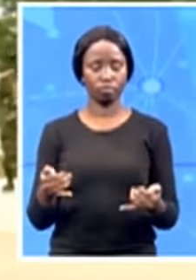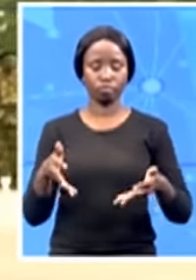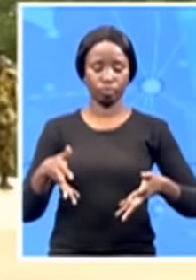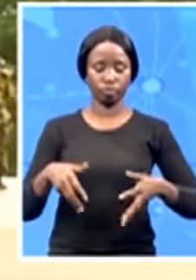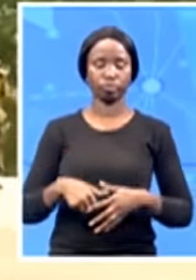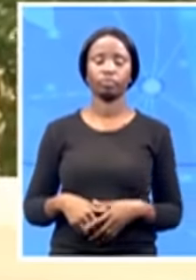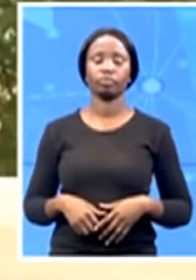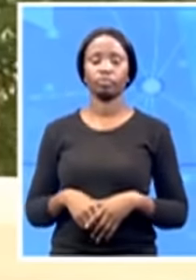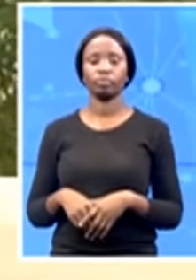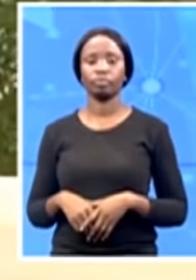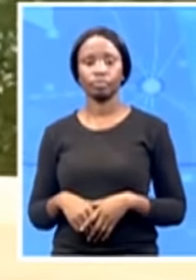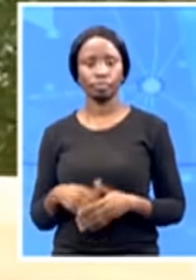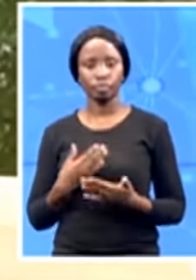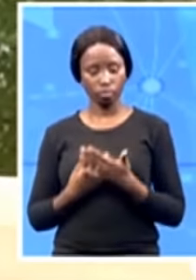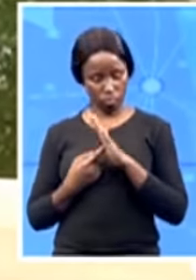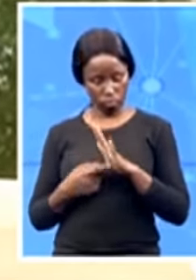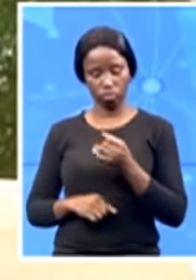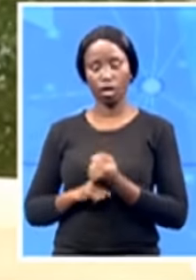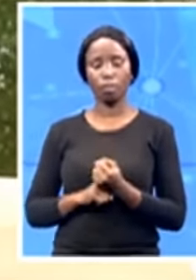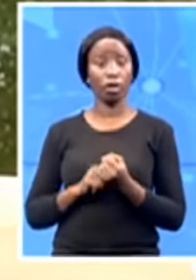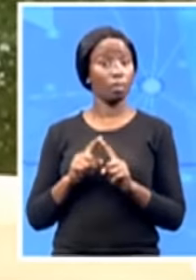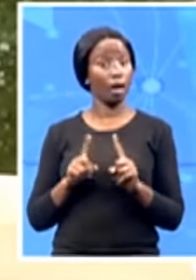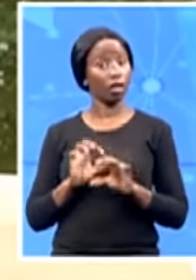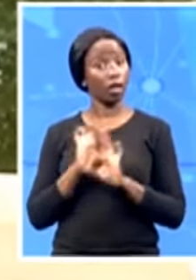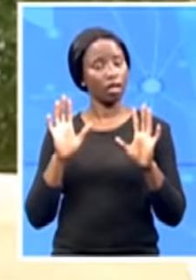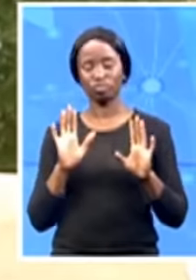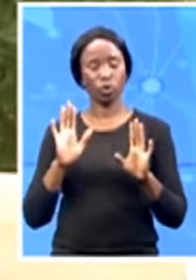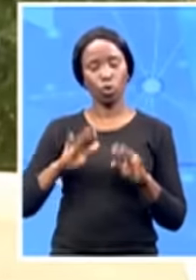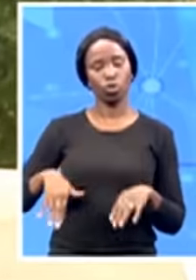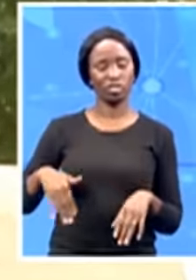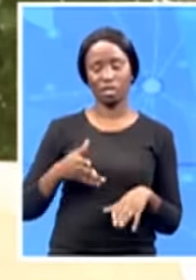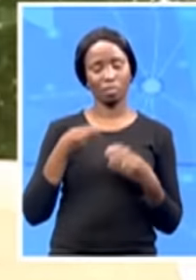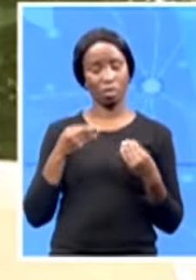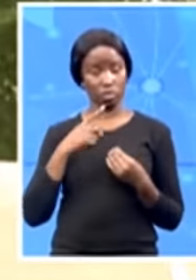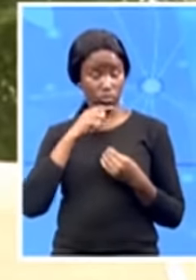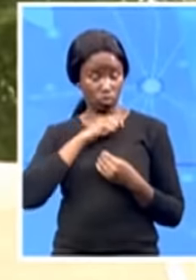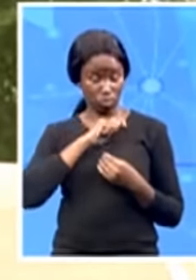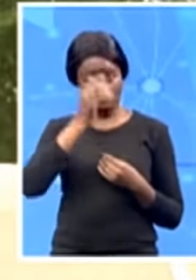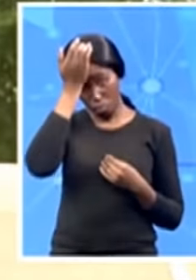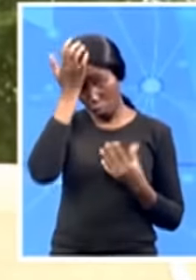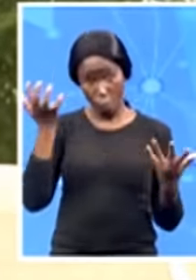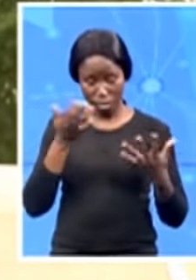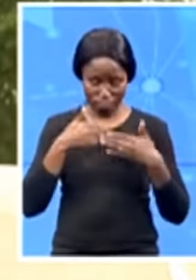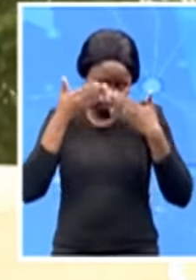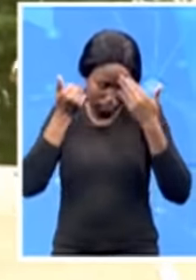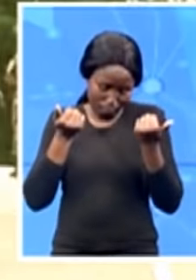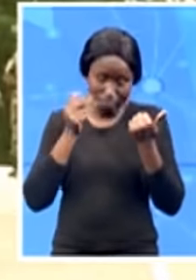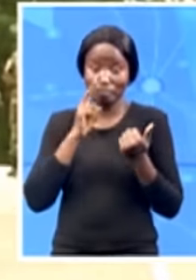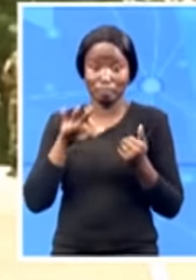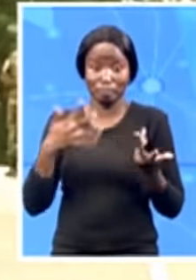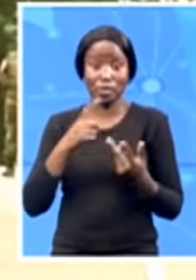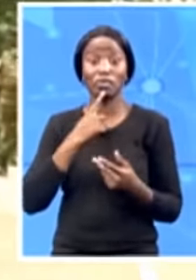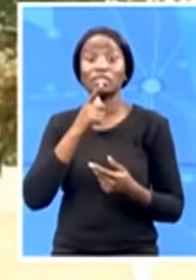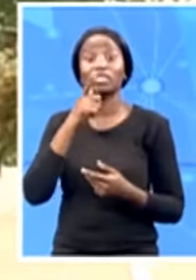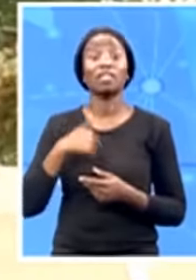support. Still no clarity, Desiree, in terms of where the former president is. Yesterday, when we spoke to Edward, he told us that his father is a South African and his father is